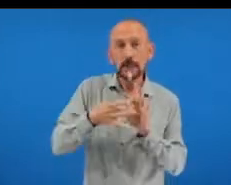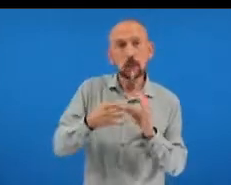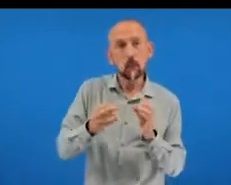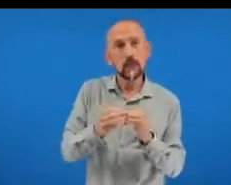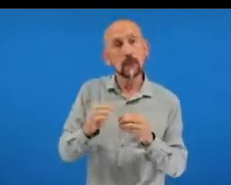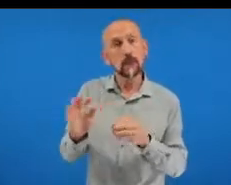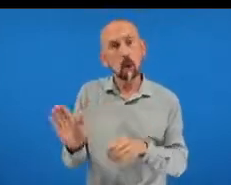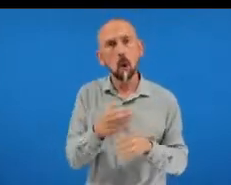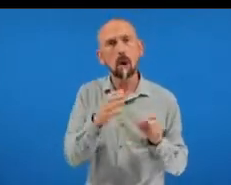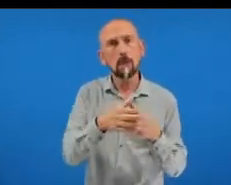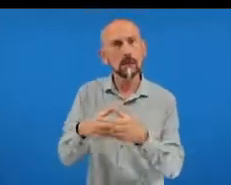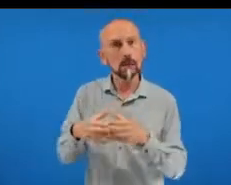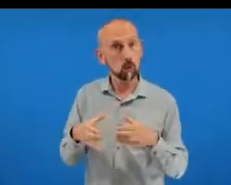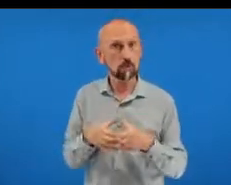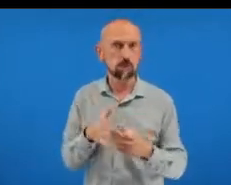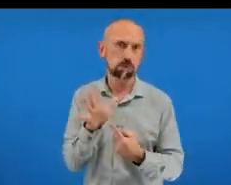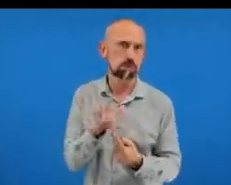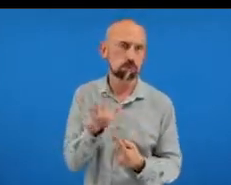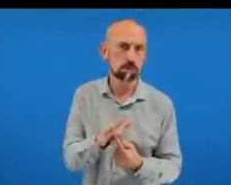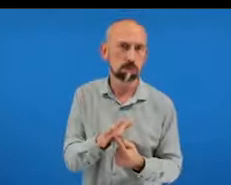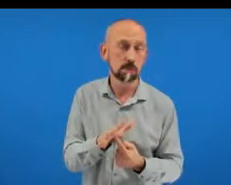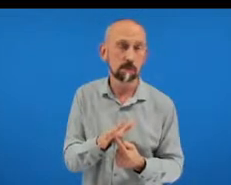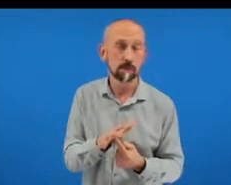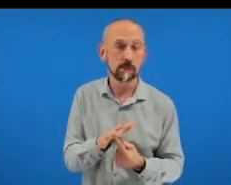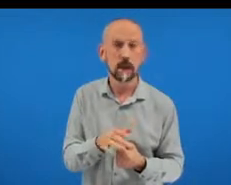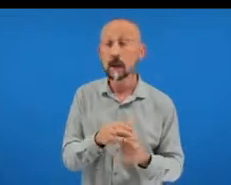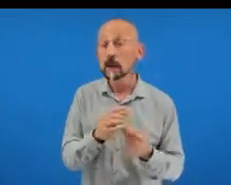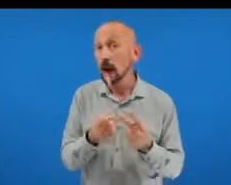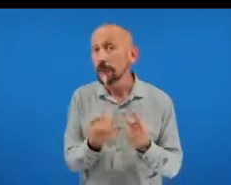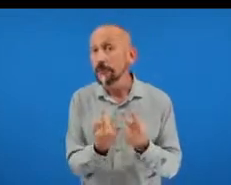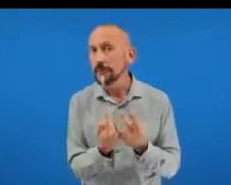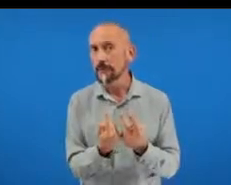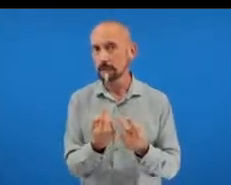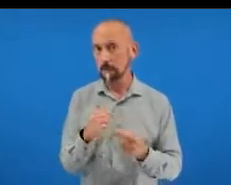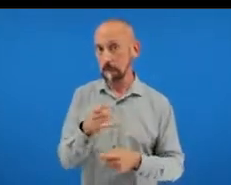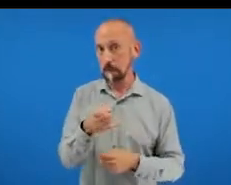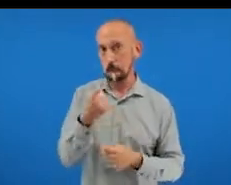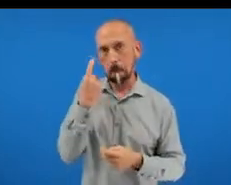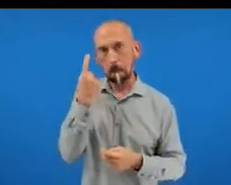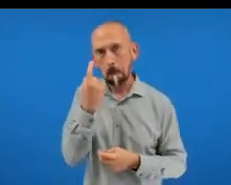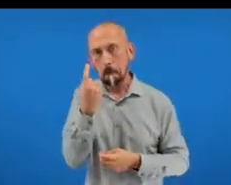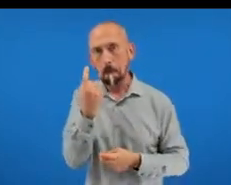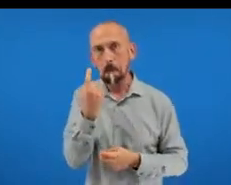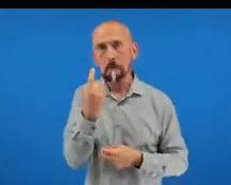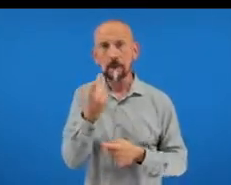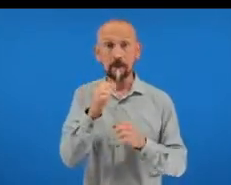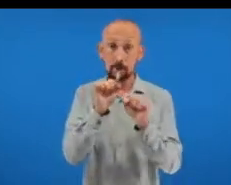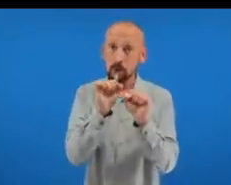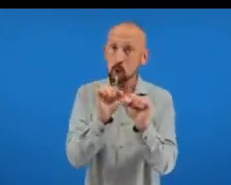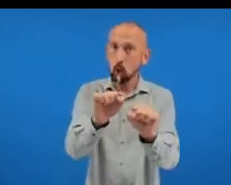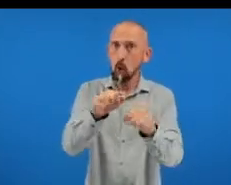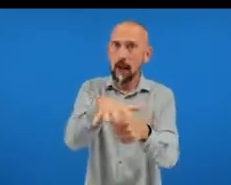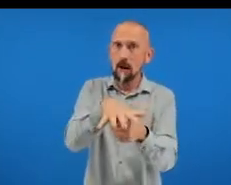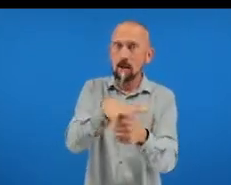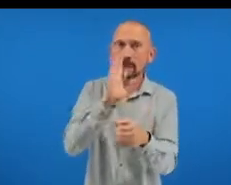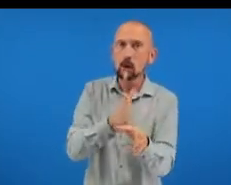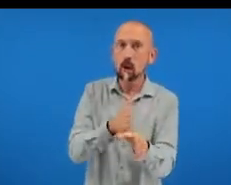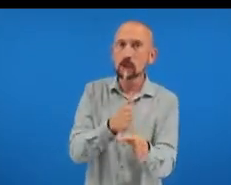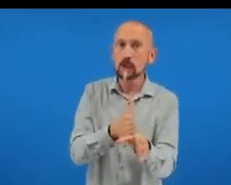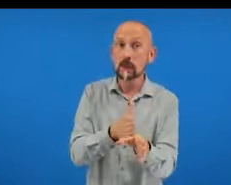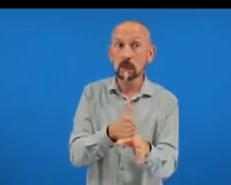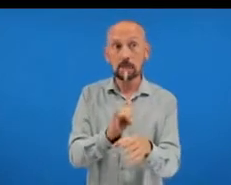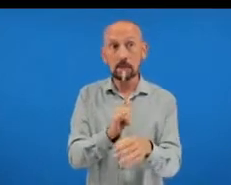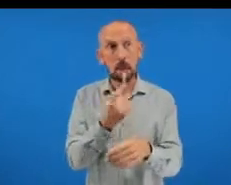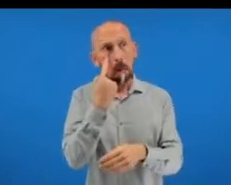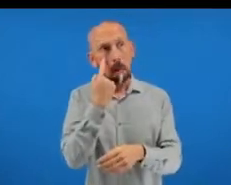other thing that you might want to look at is whether or not in your realm of psychology any of the select committees in the House of